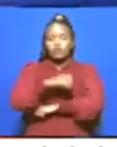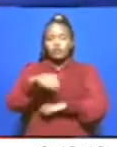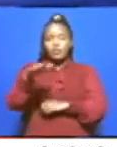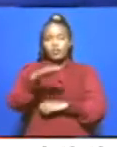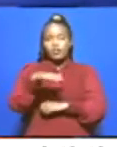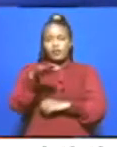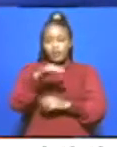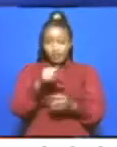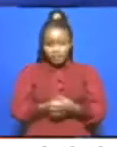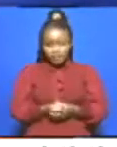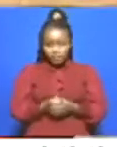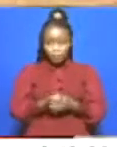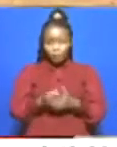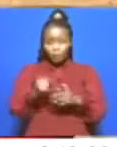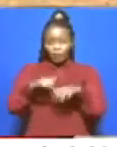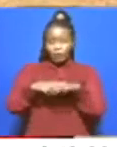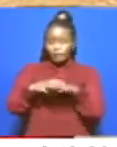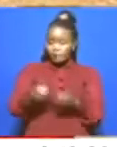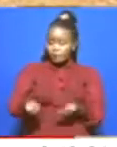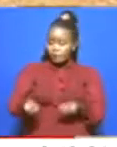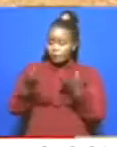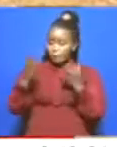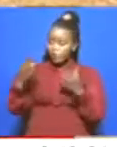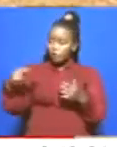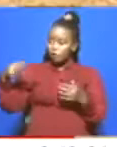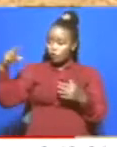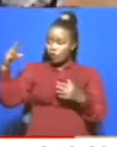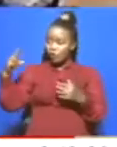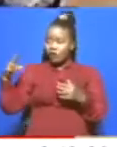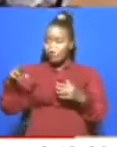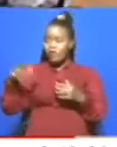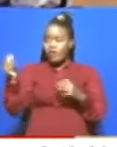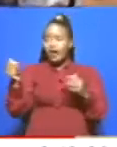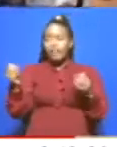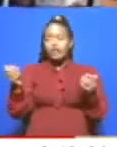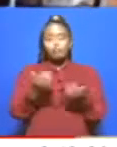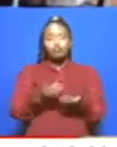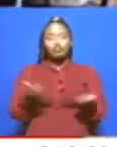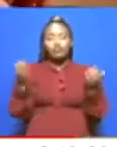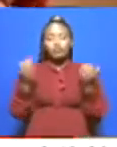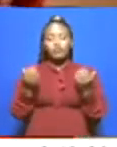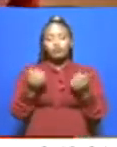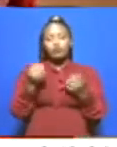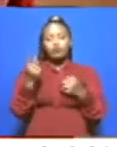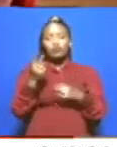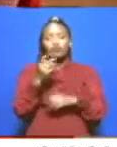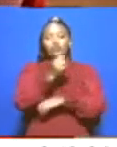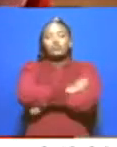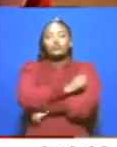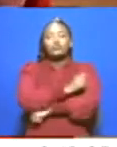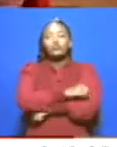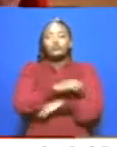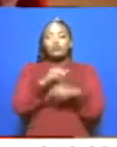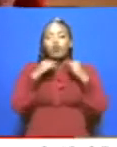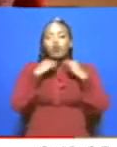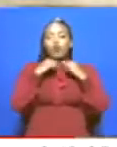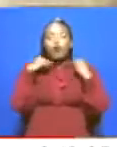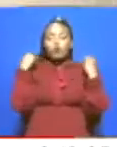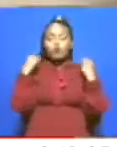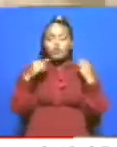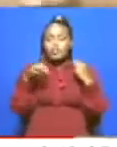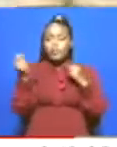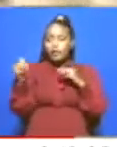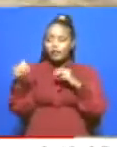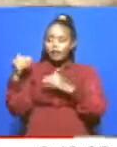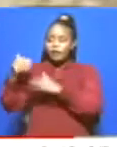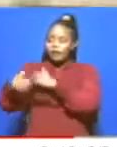While in Baringo North, pupils of Kapturo Primary School and Chepkesin Primary are being hosted at Toboroi Primary School.